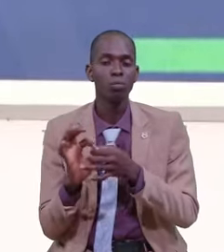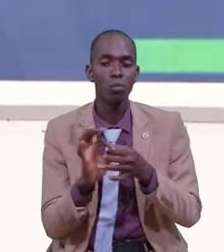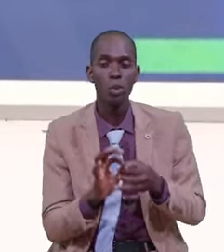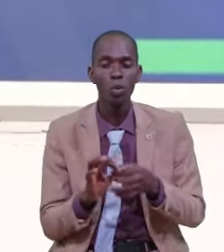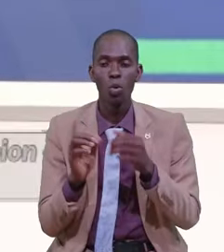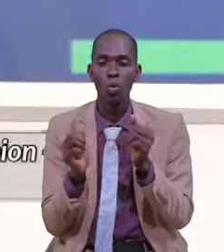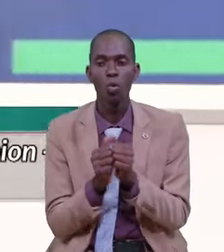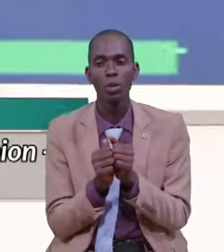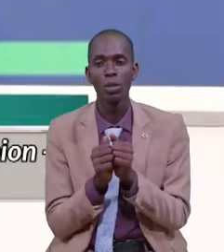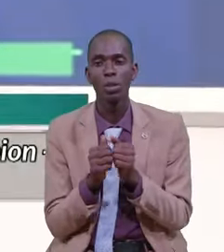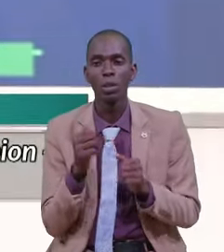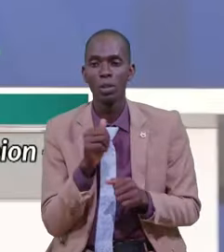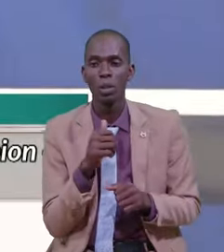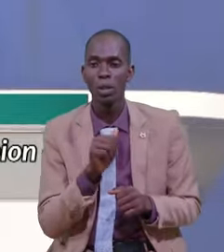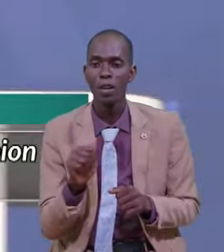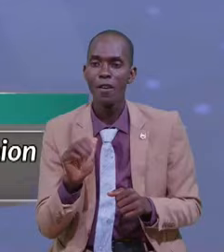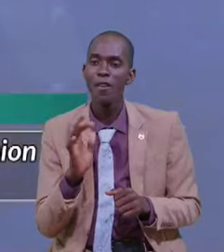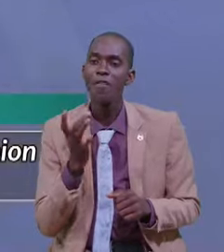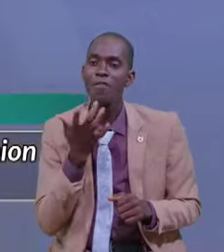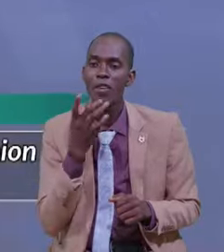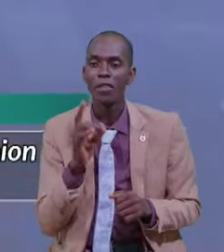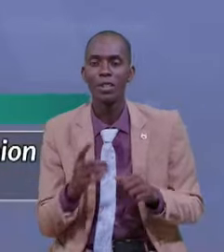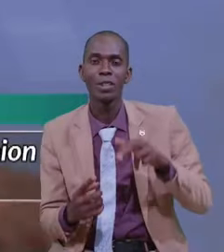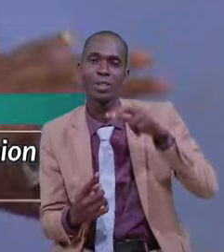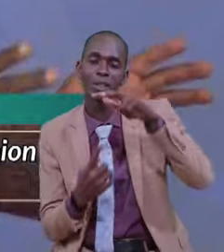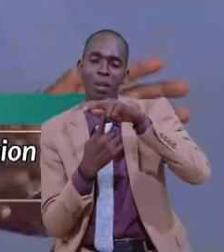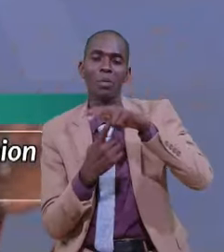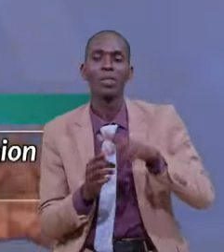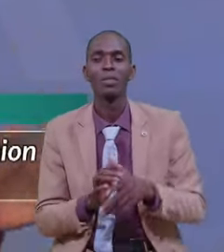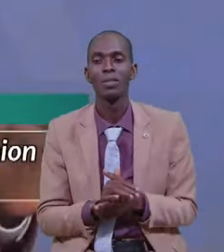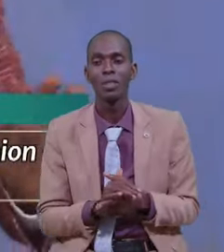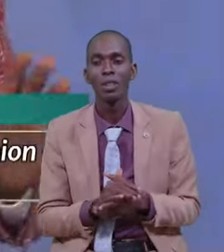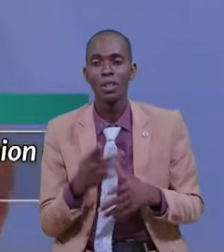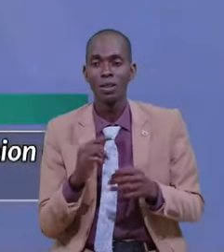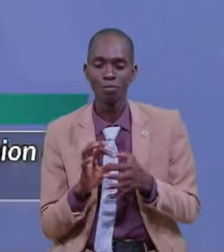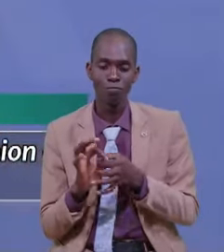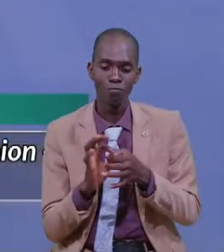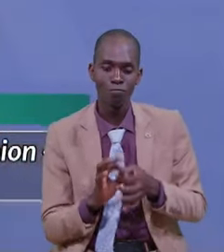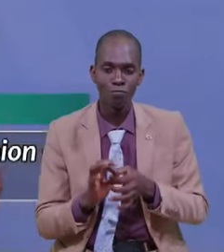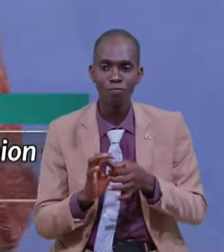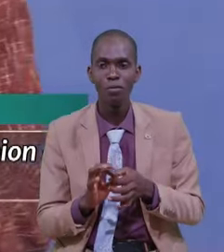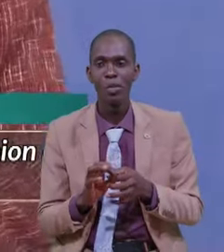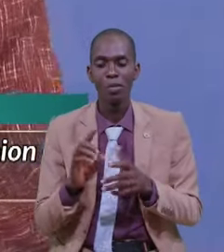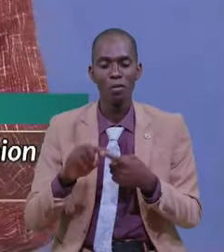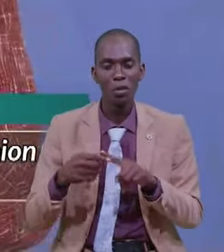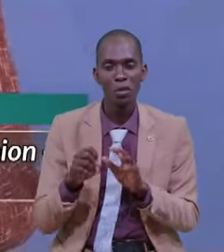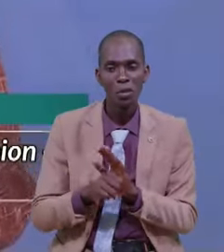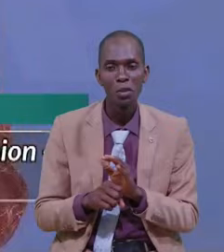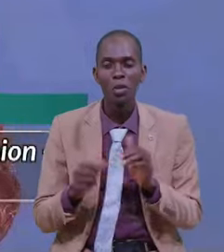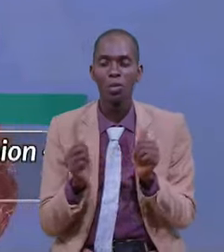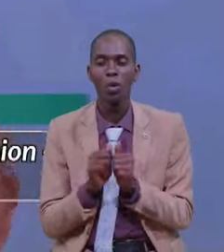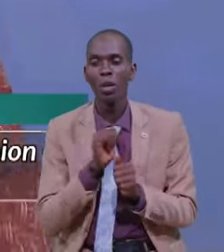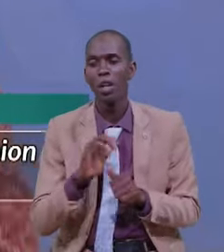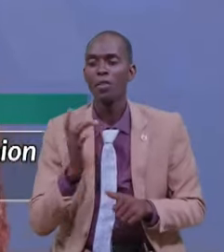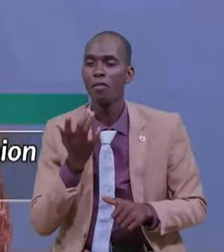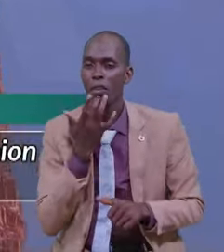with a favored champion. The companionship with a favored